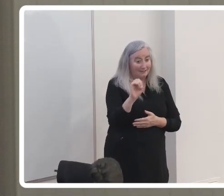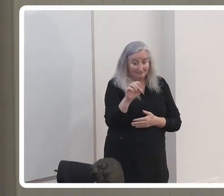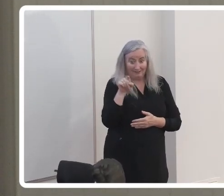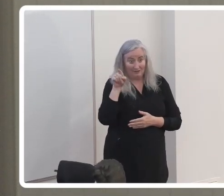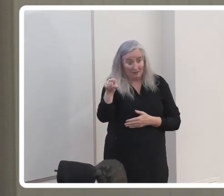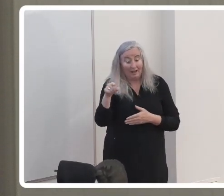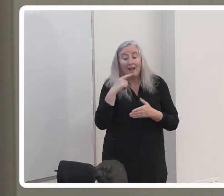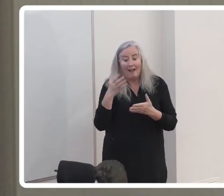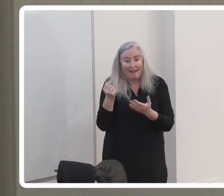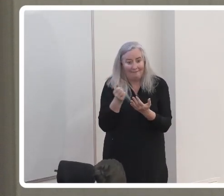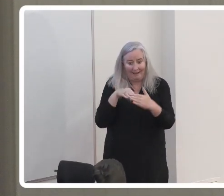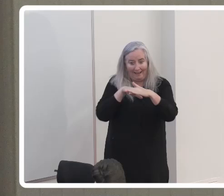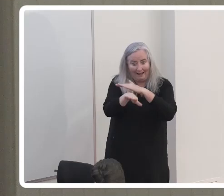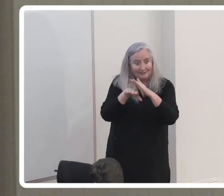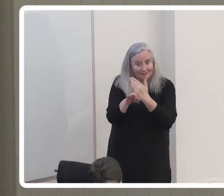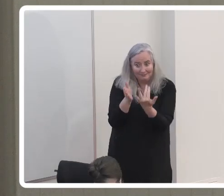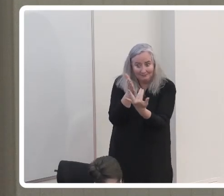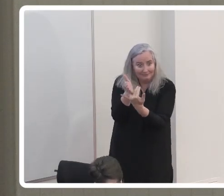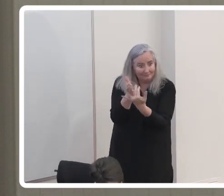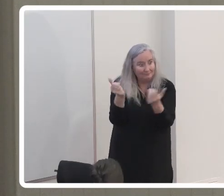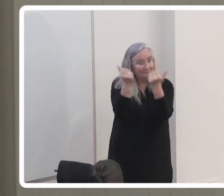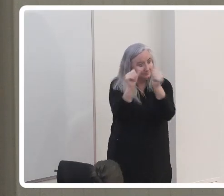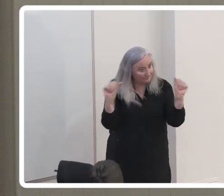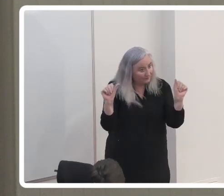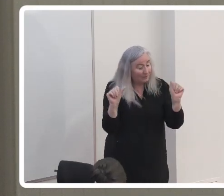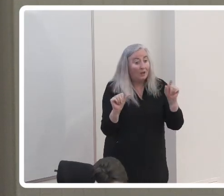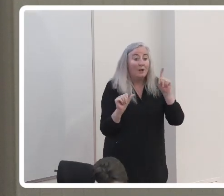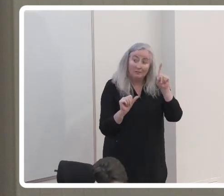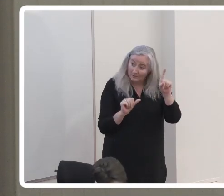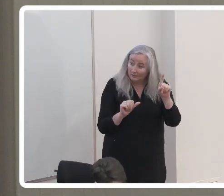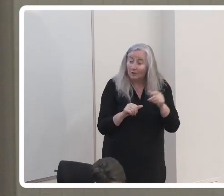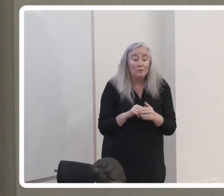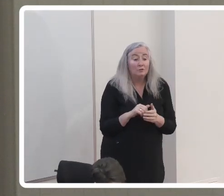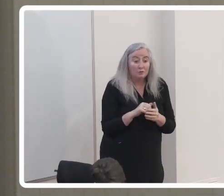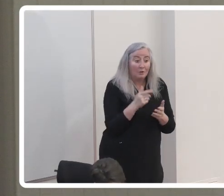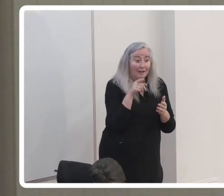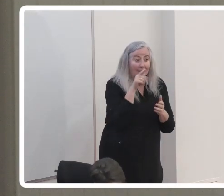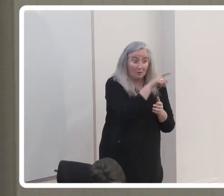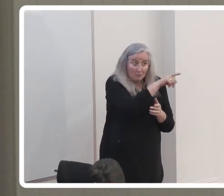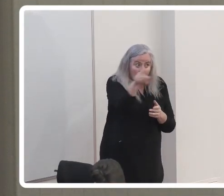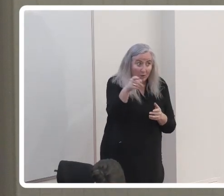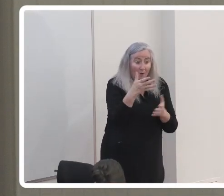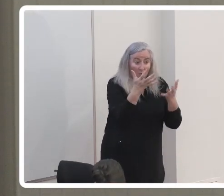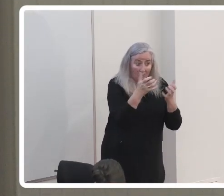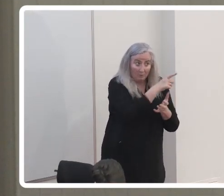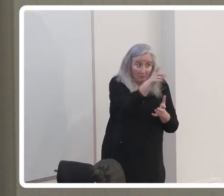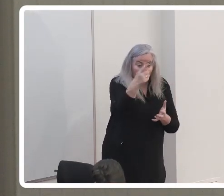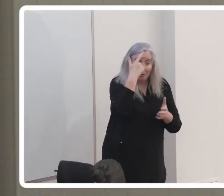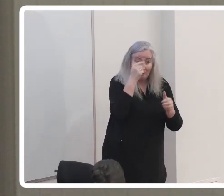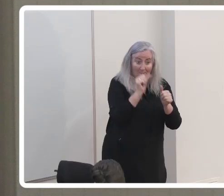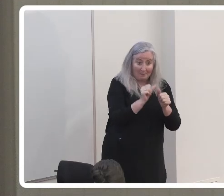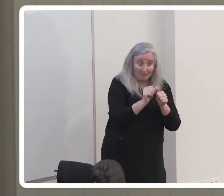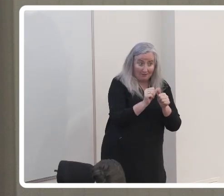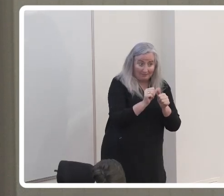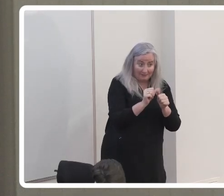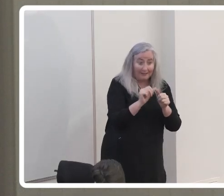access to UN experts, for instance. And importantly, and this is something, an information for you to remember, Women Enabled International still